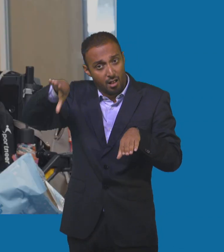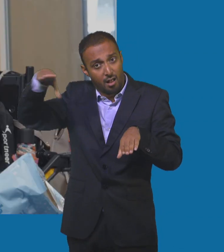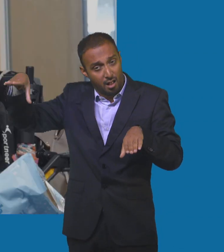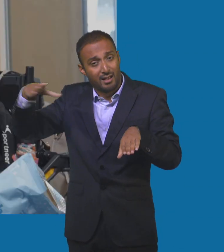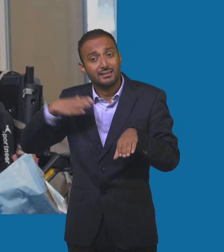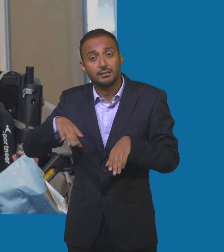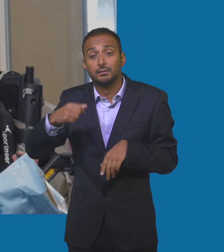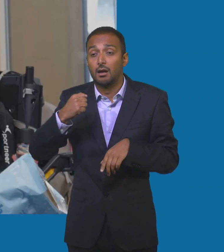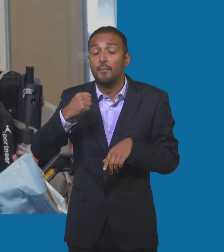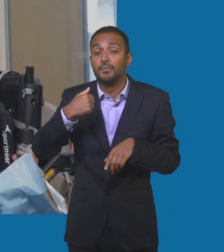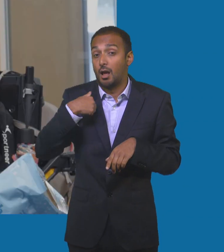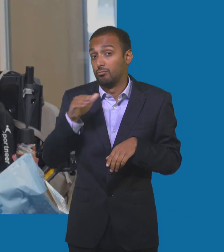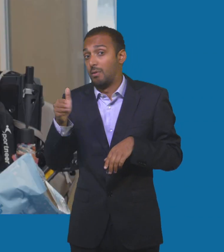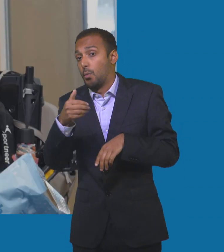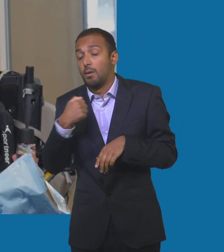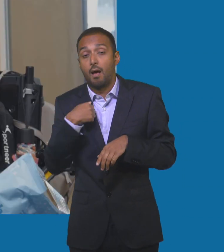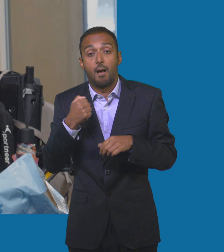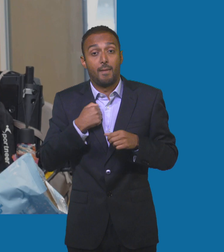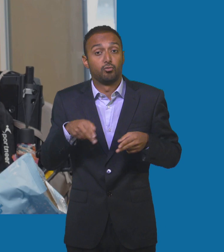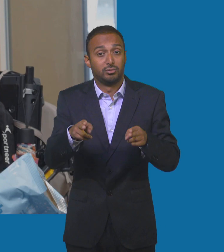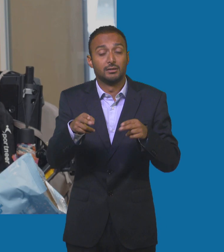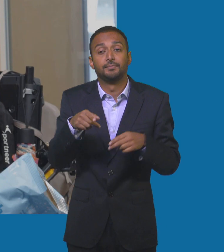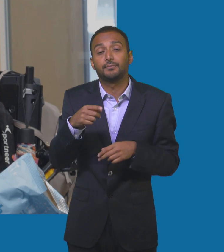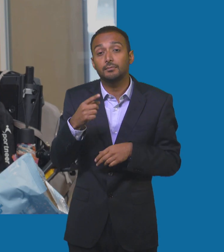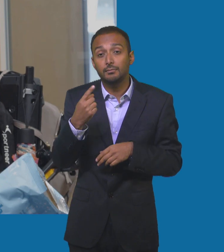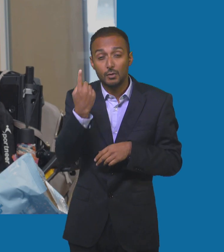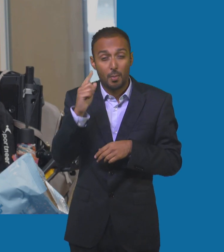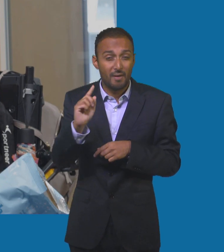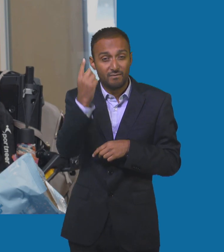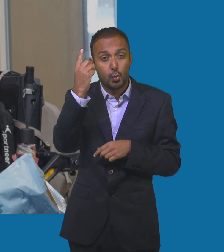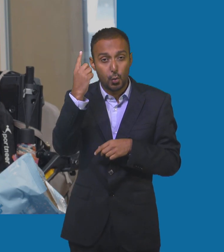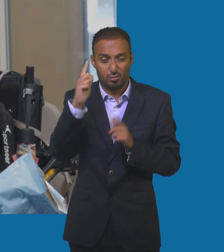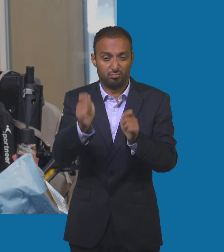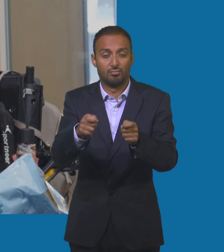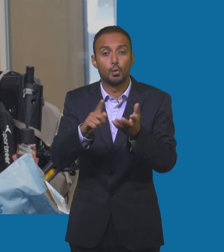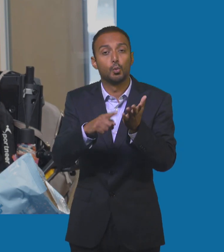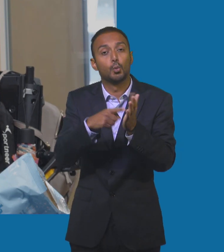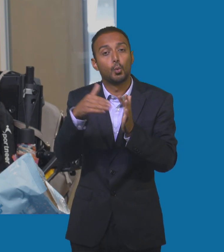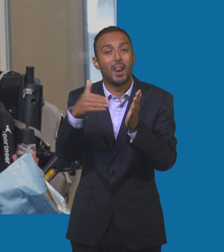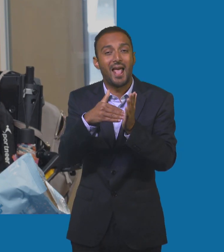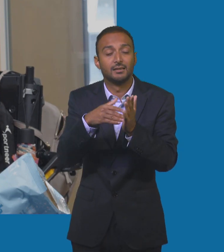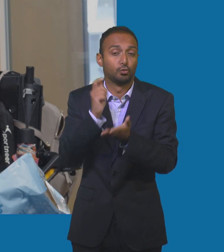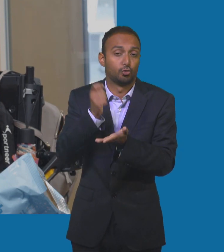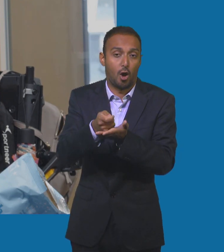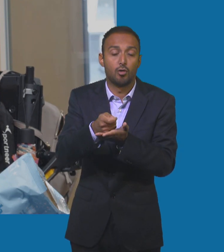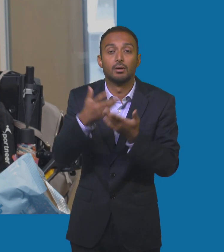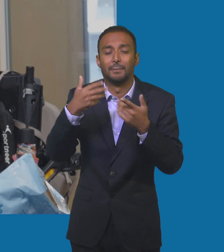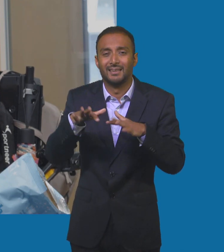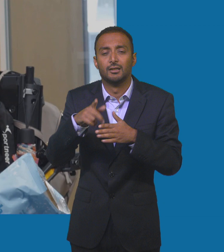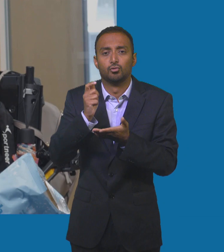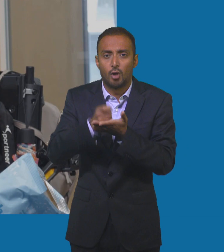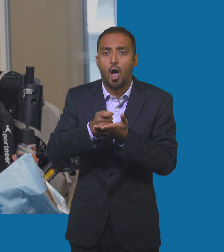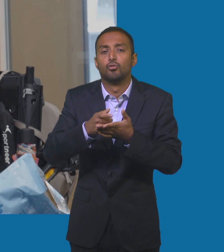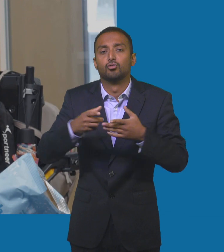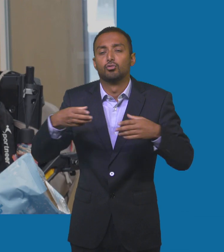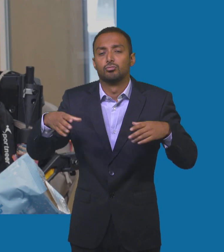have the ULEZ charge, and we had a lot of the charging points put up. But I was just